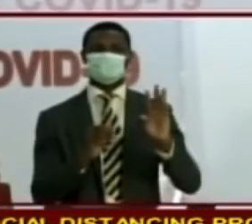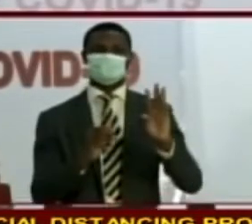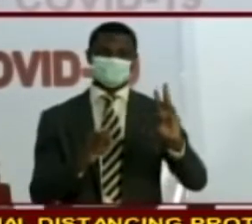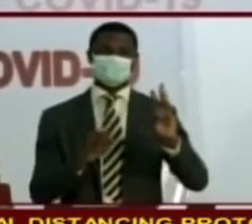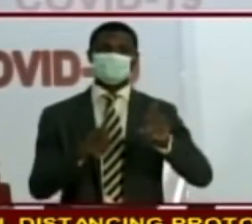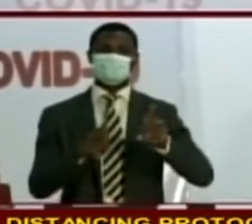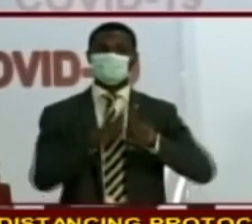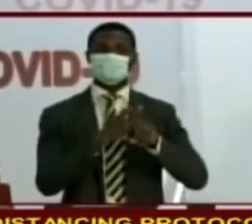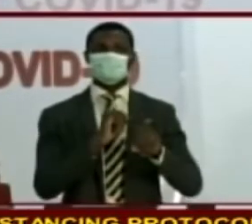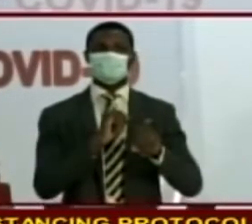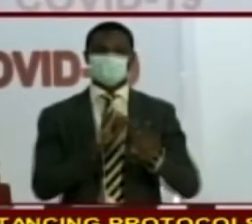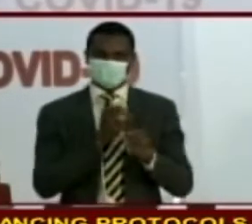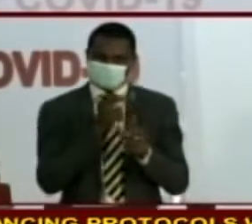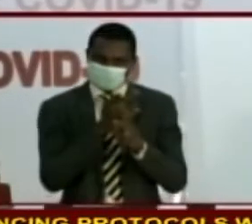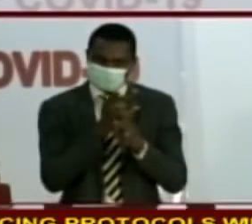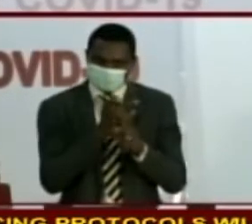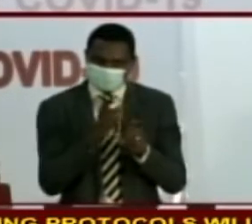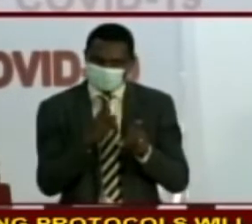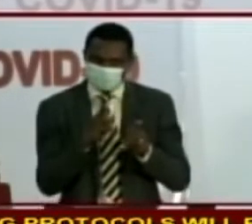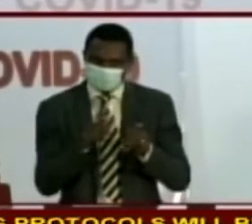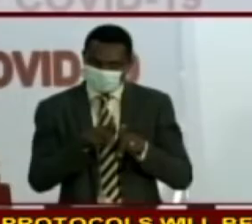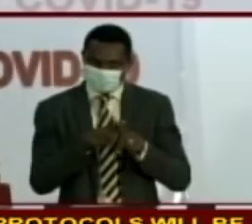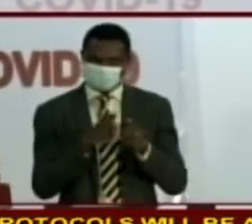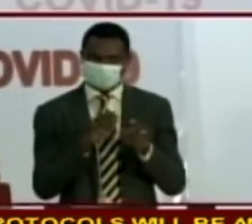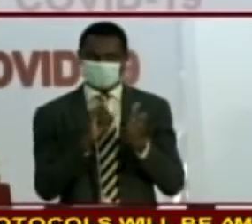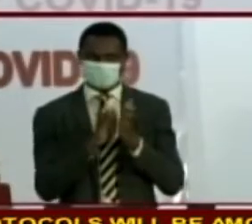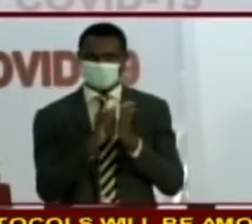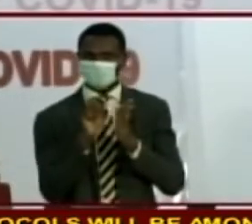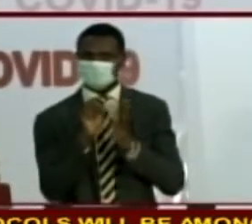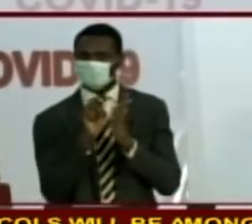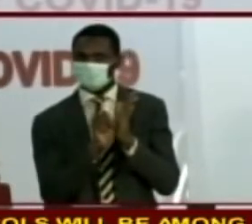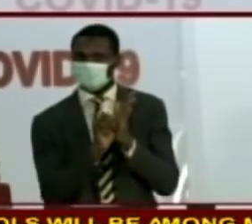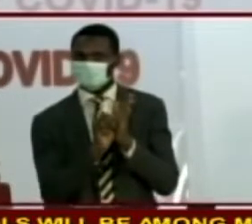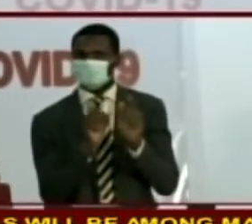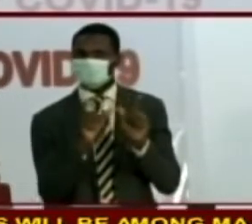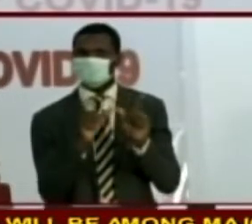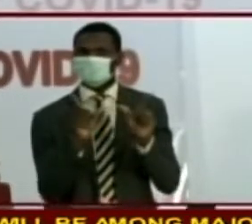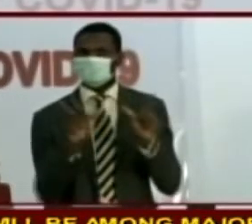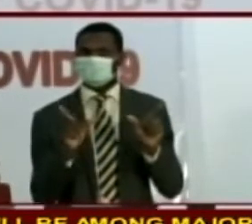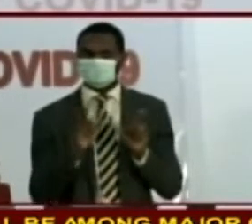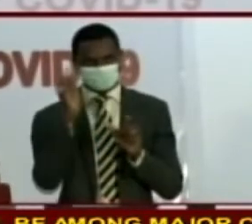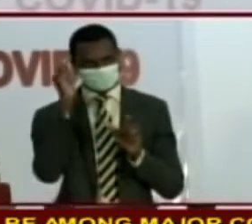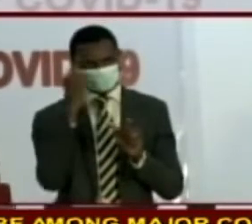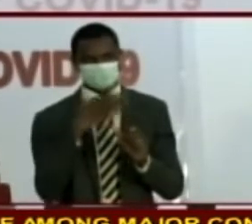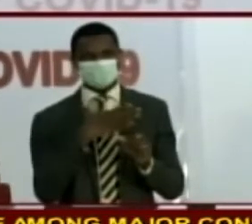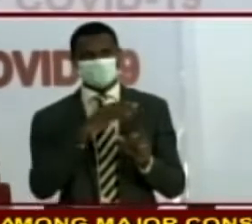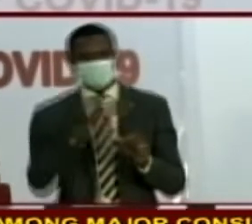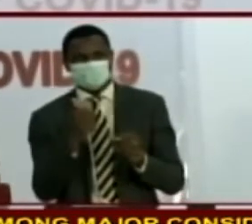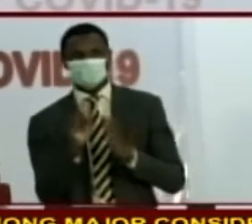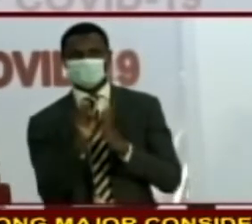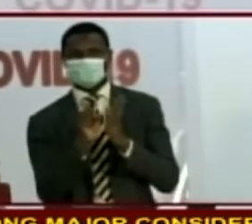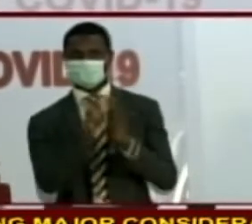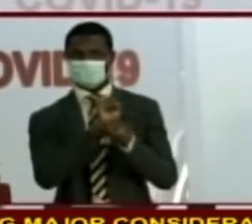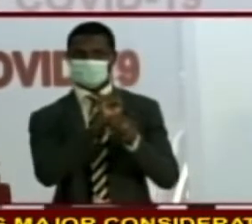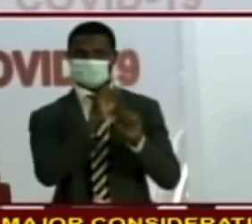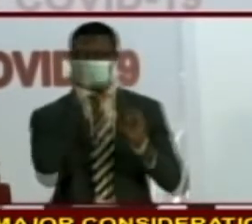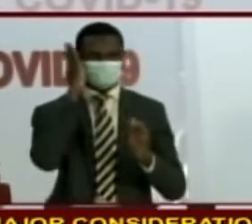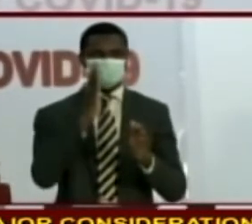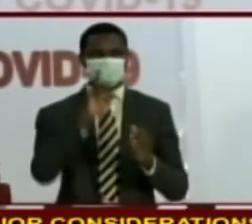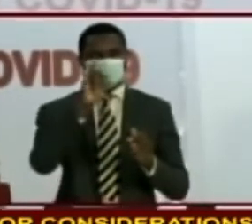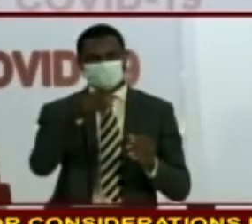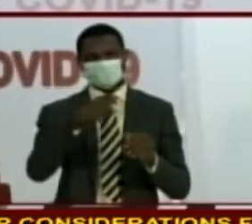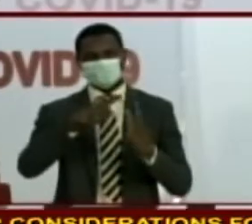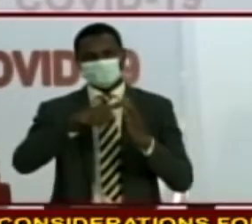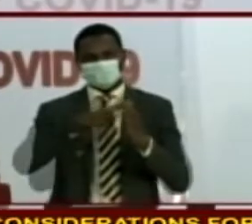careful about urging states, local government proprietors, and other stakeholders to begin to take